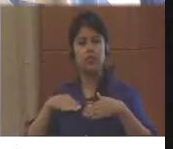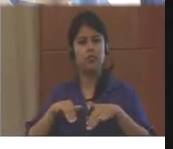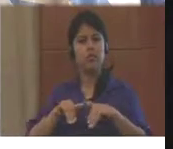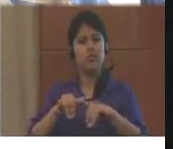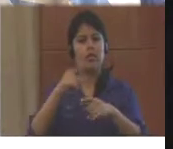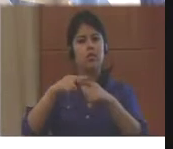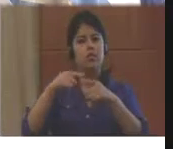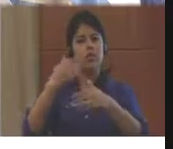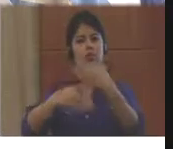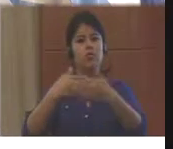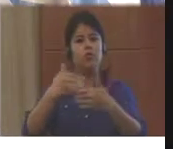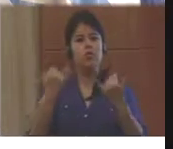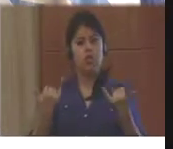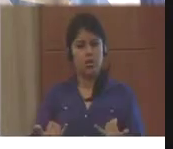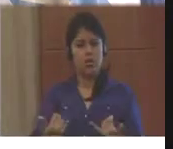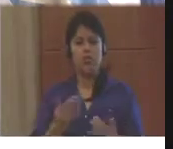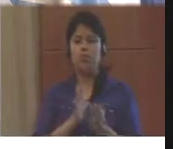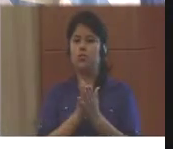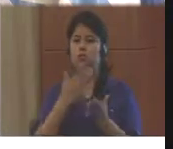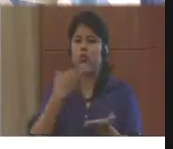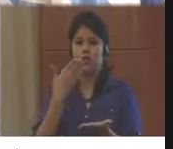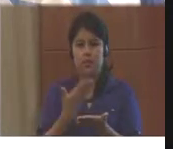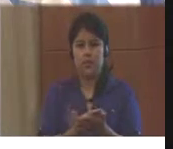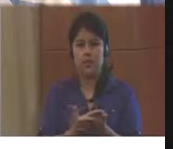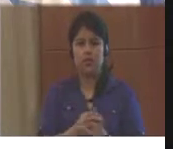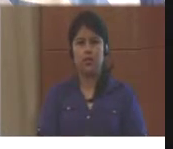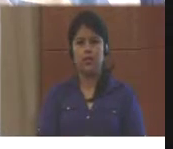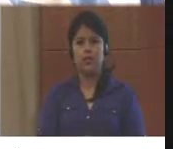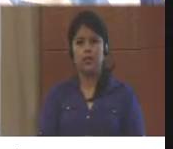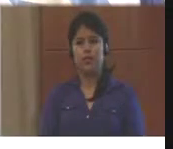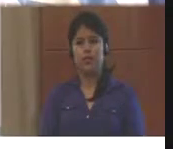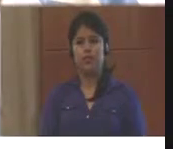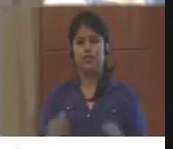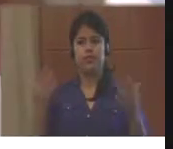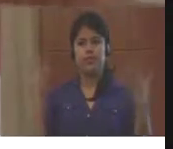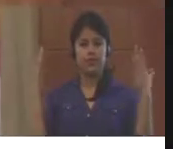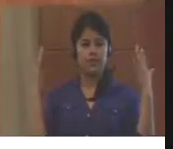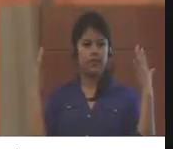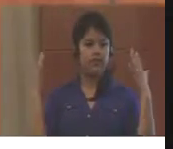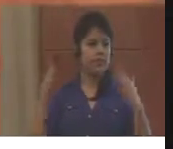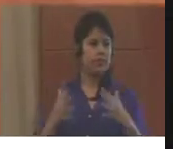before that, and that it will give continuity to the processes that have been promoted so far. Thank you very much.